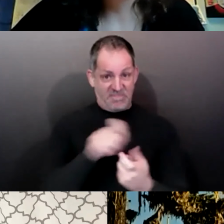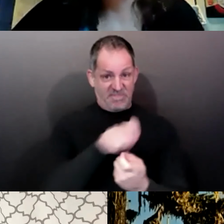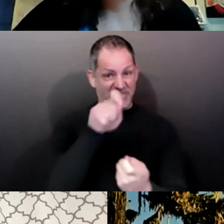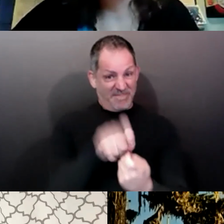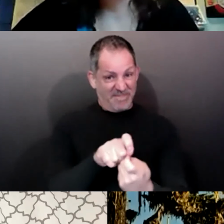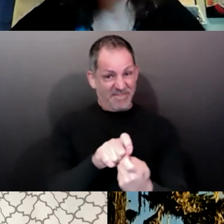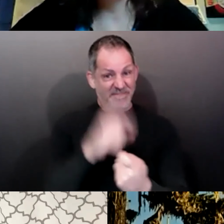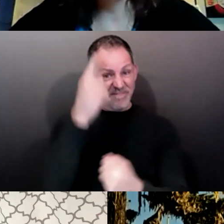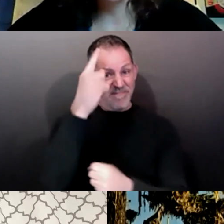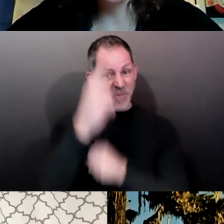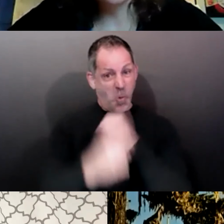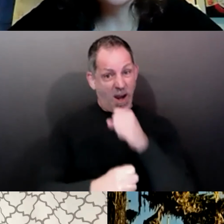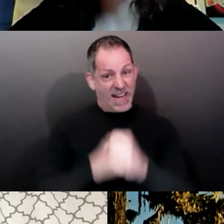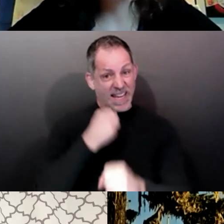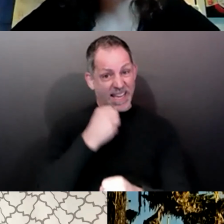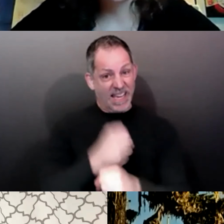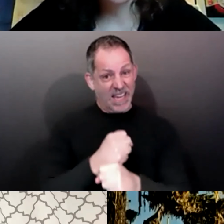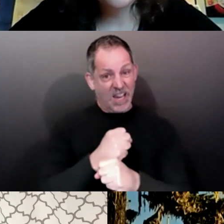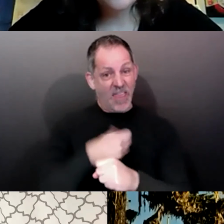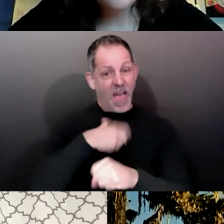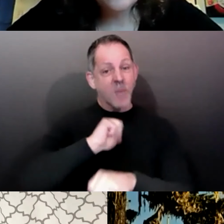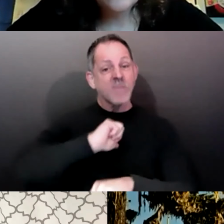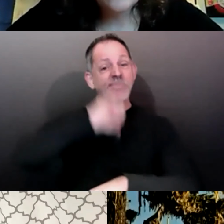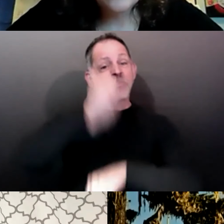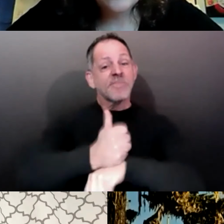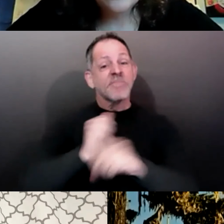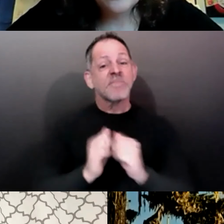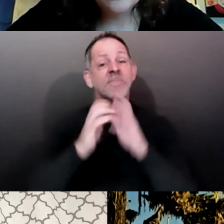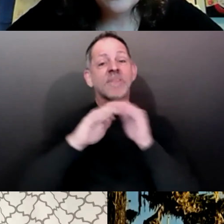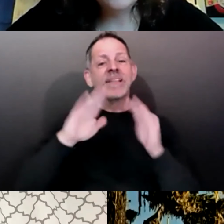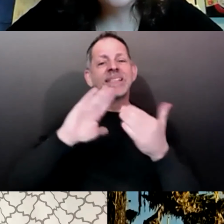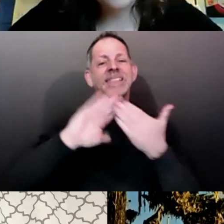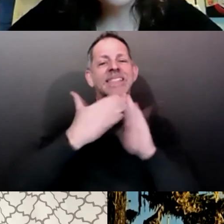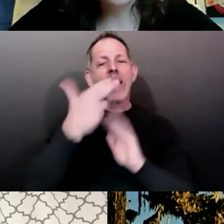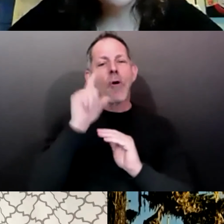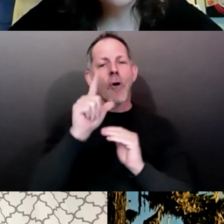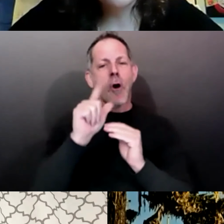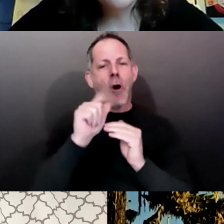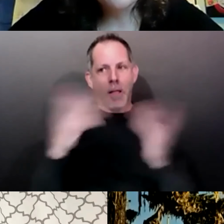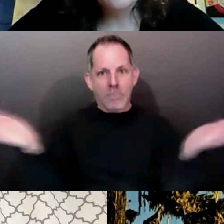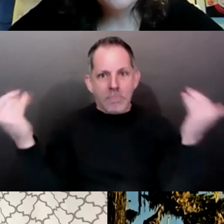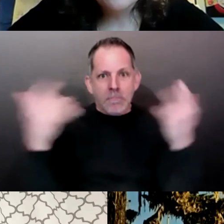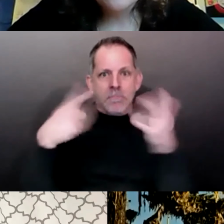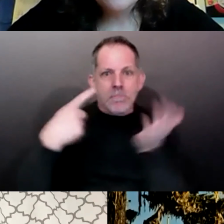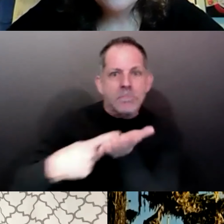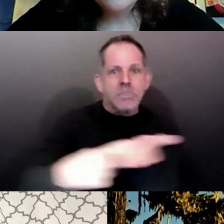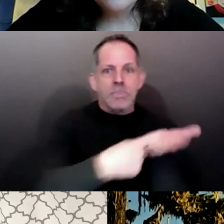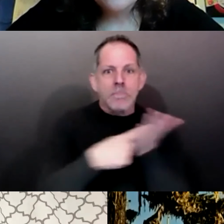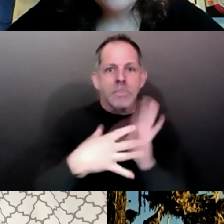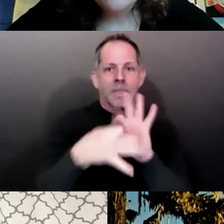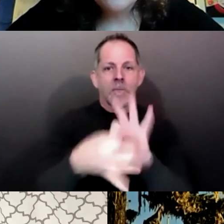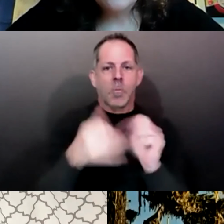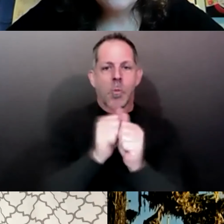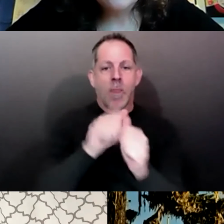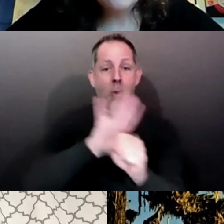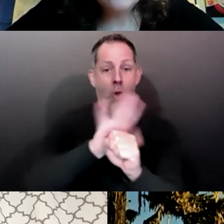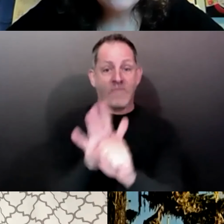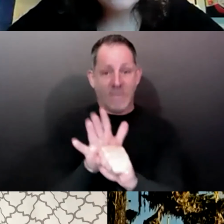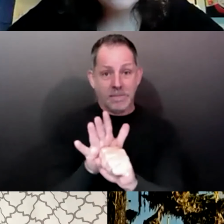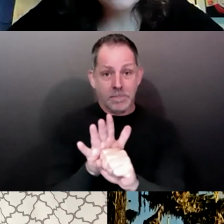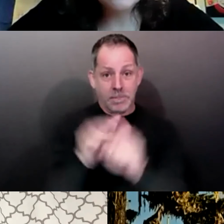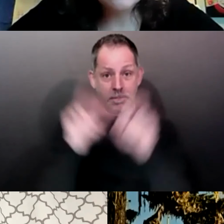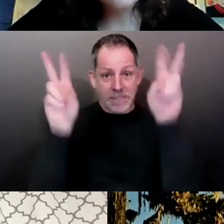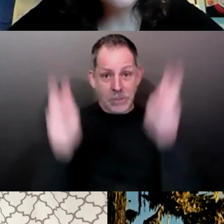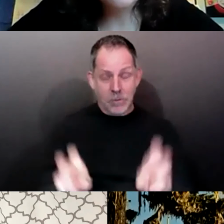about COVID-19. It's been the longest year ever for all of us, I think. So at that time, we wanted to share what we knew and